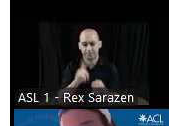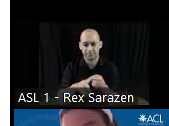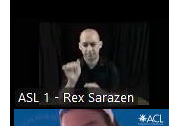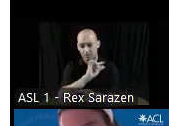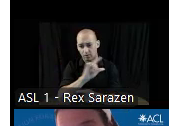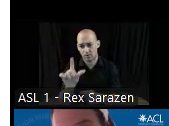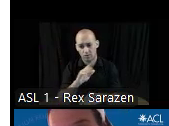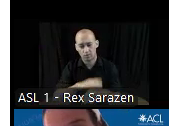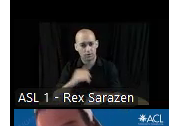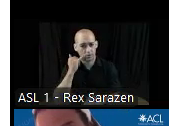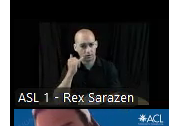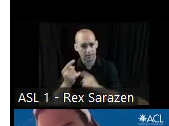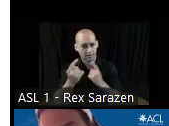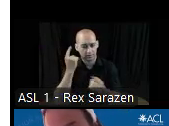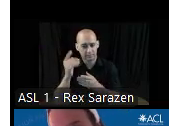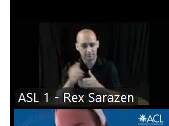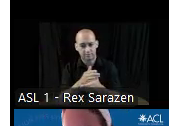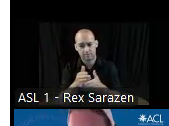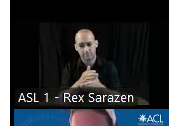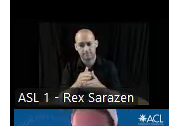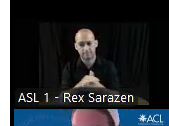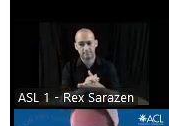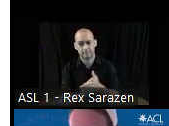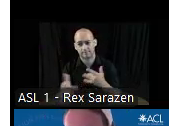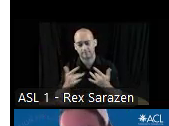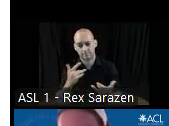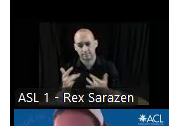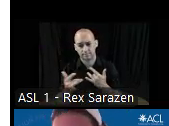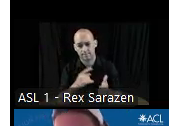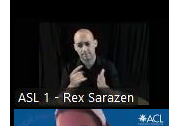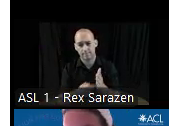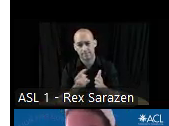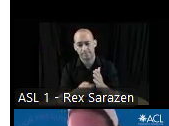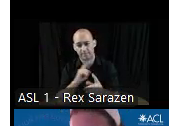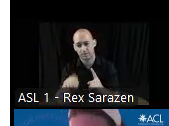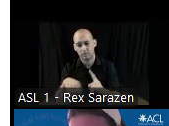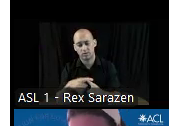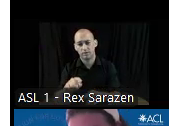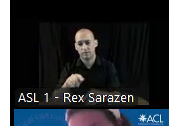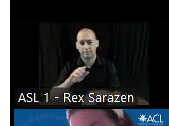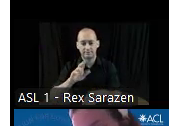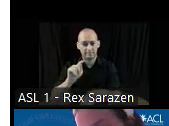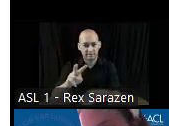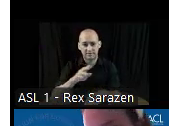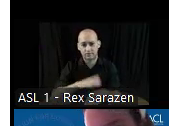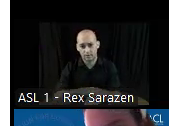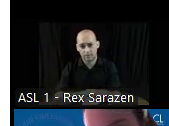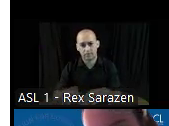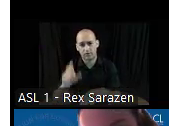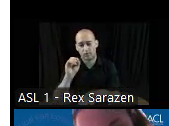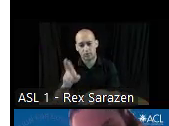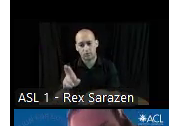call that I'm sure share concerns sometimes when we turn on the TV or are